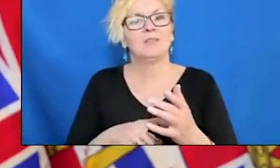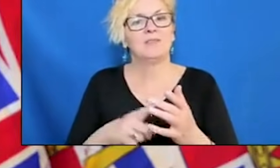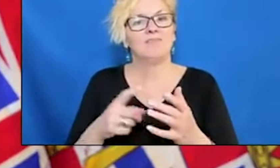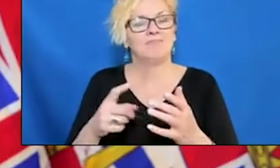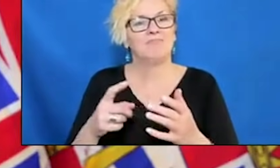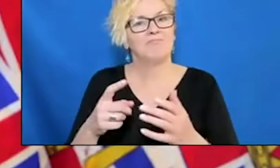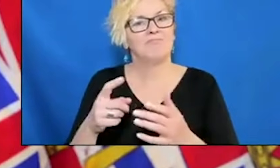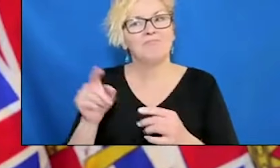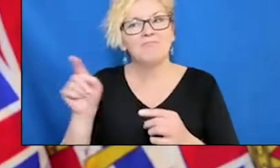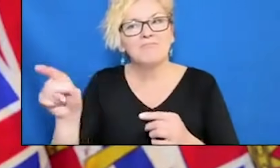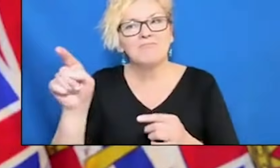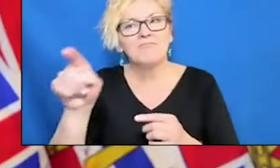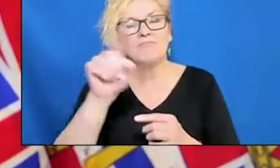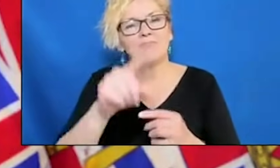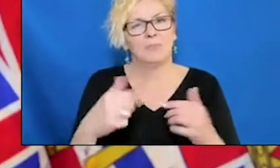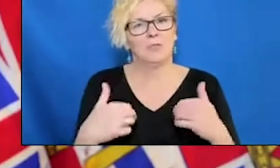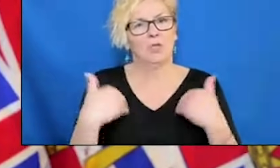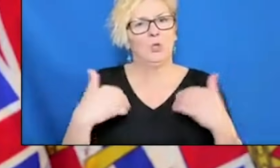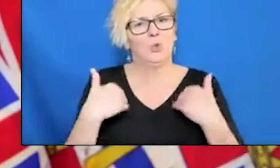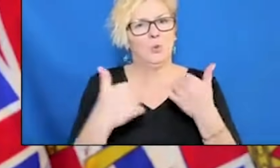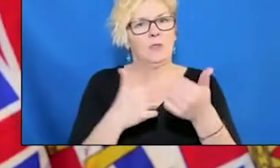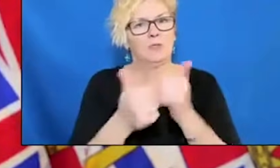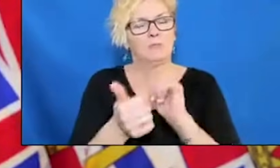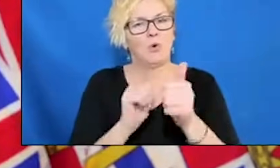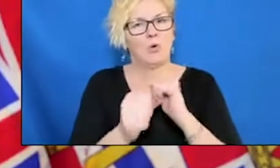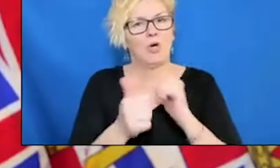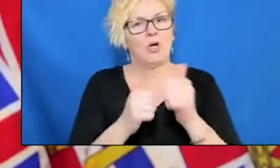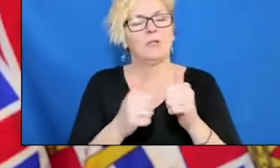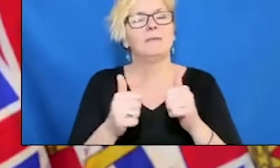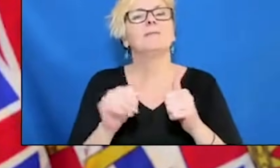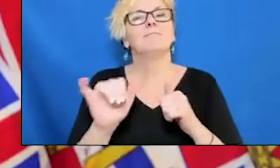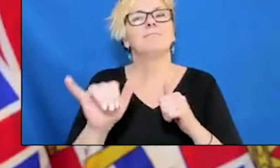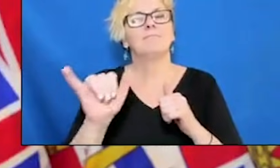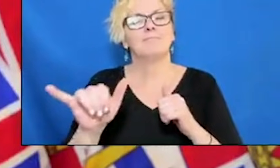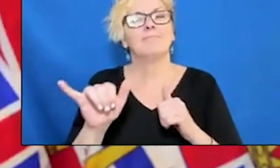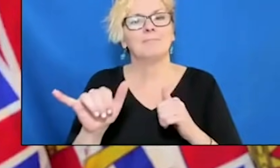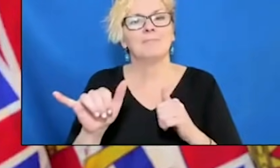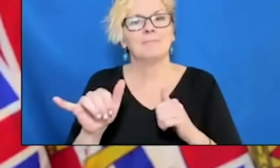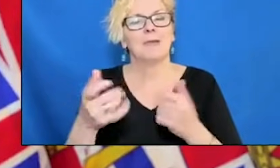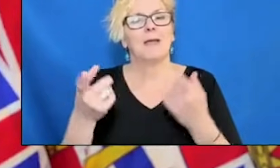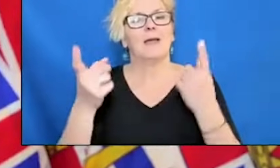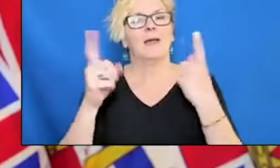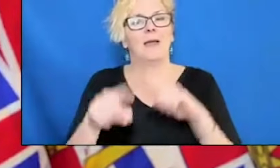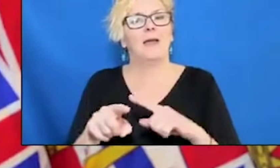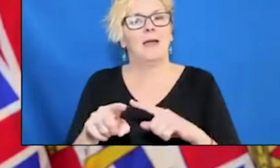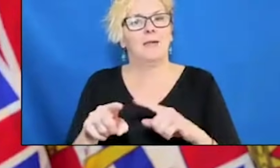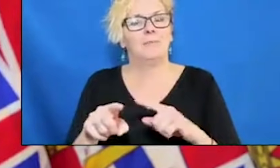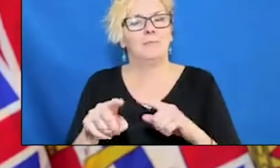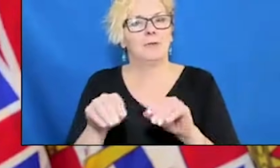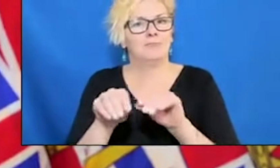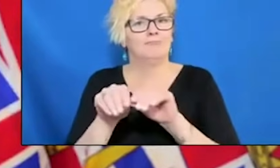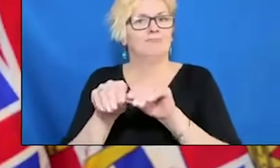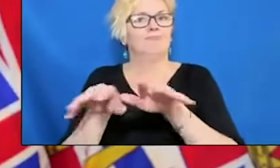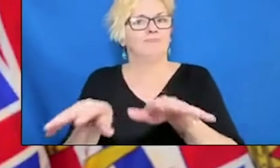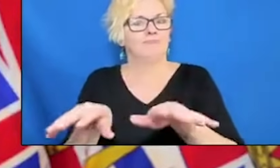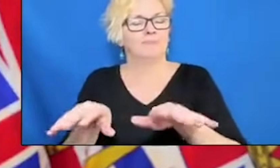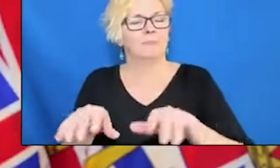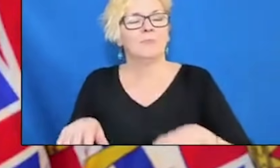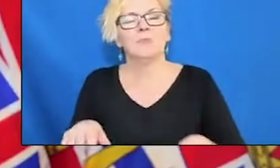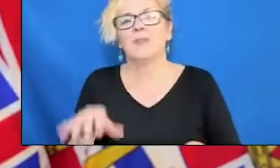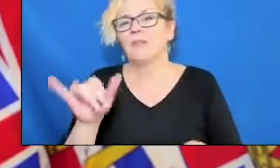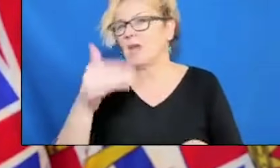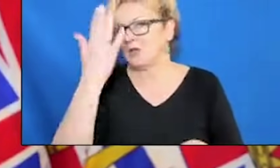break those chains of transmission. And that's why we're saying, once again, we need to go back to doing things where it's safe,